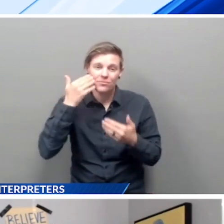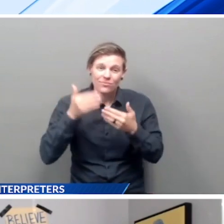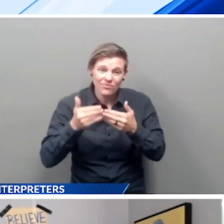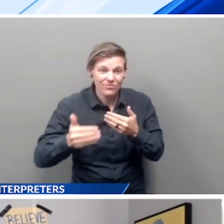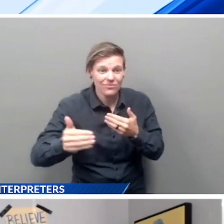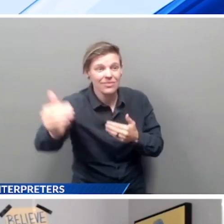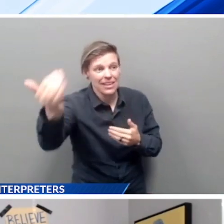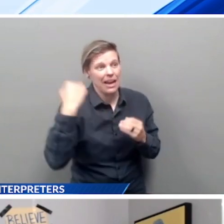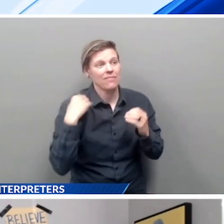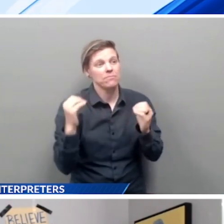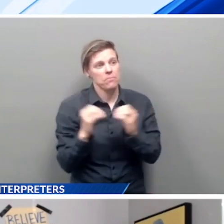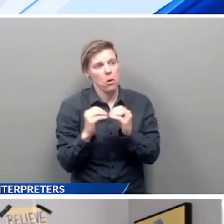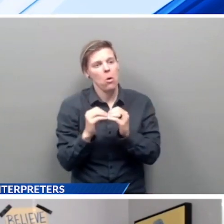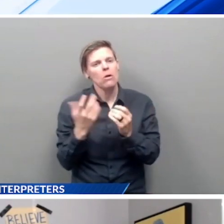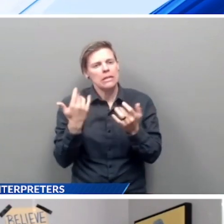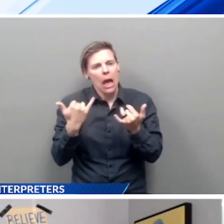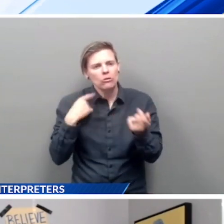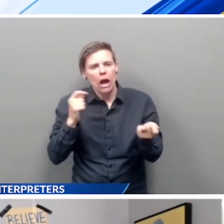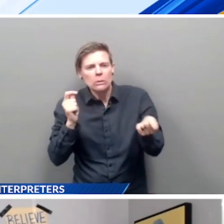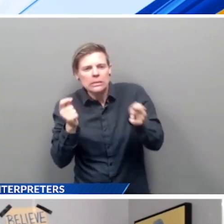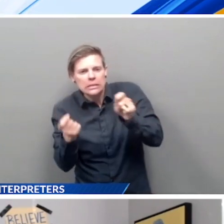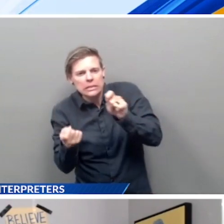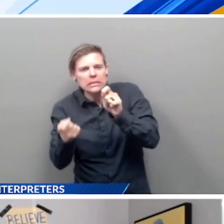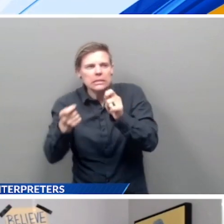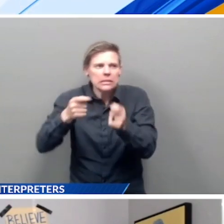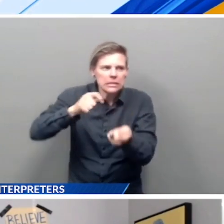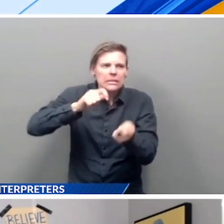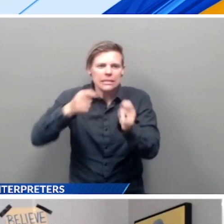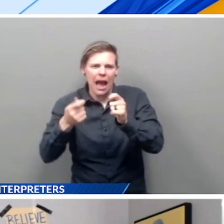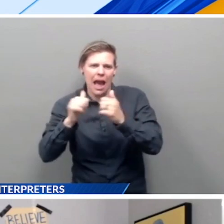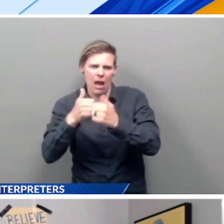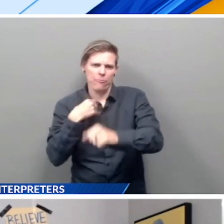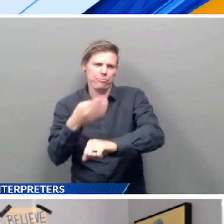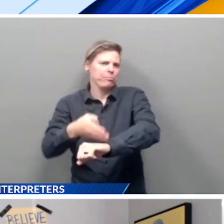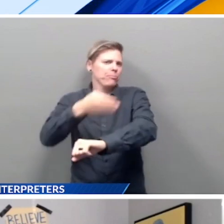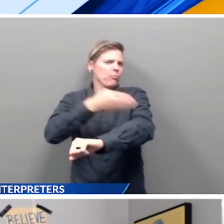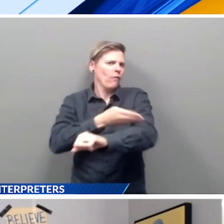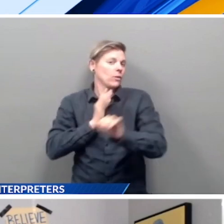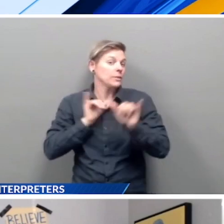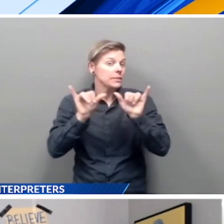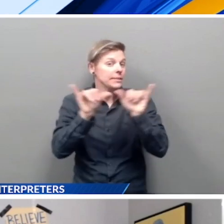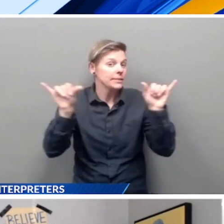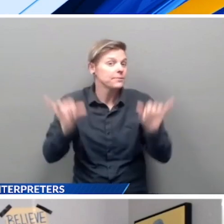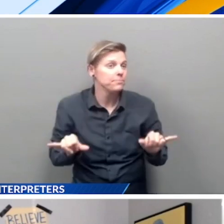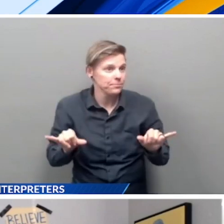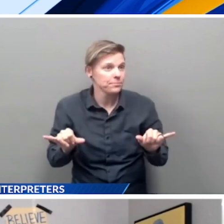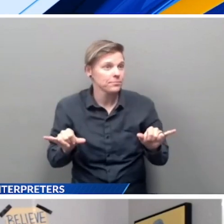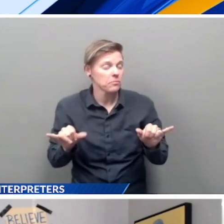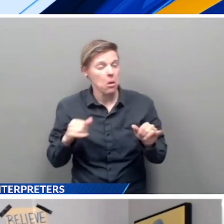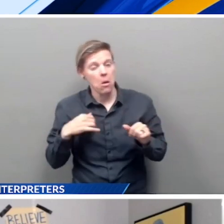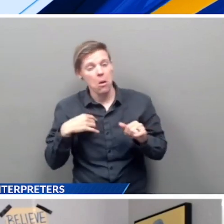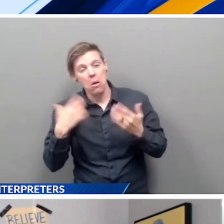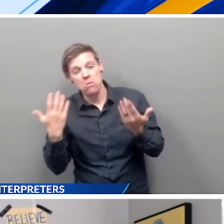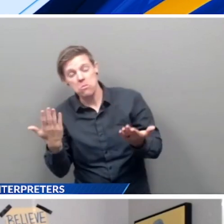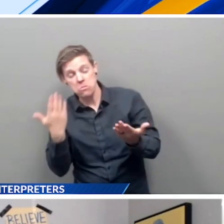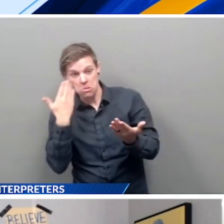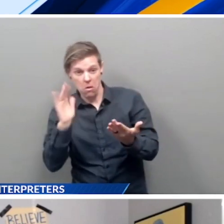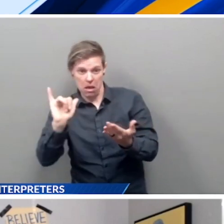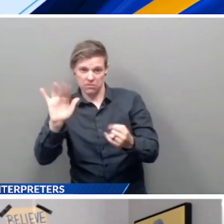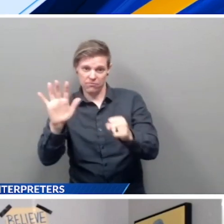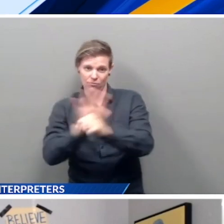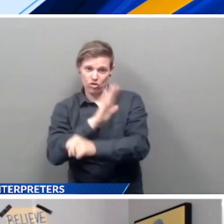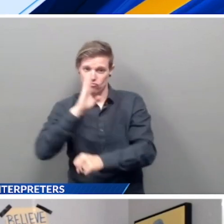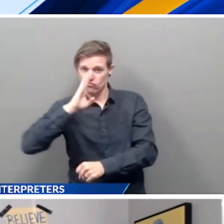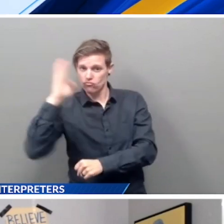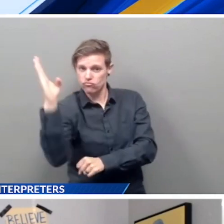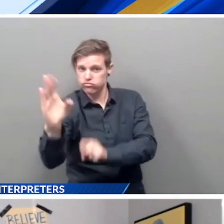to see a shift in strategy. And I'm not sure if that completely answers your question, so maybe I'll pause and see. And